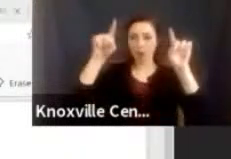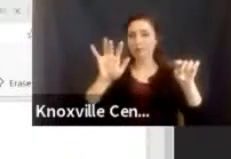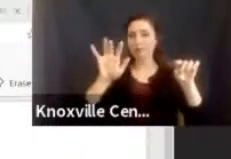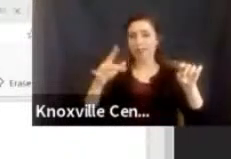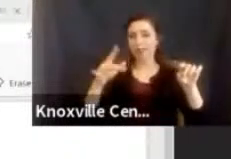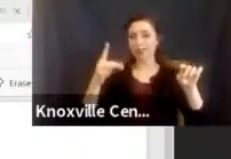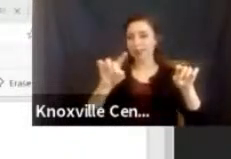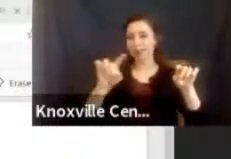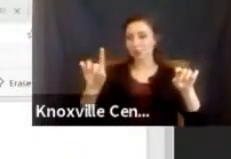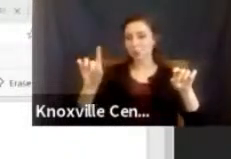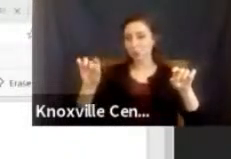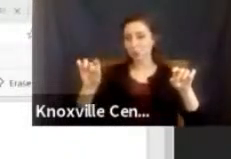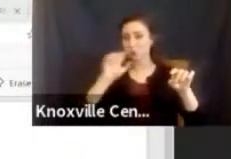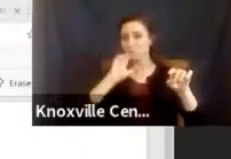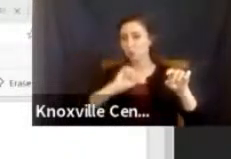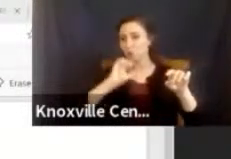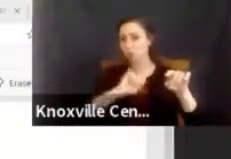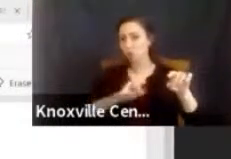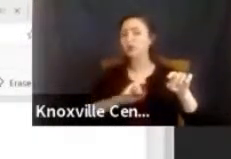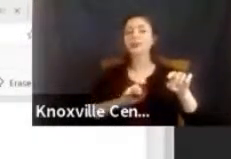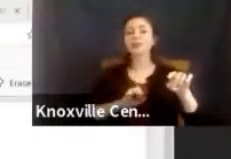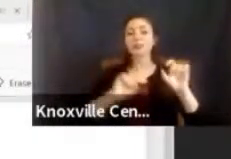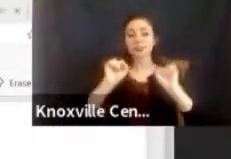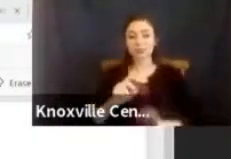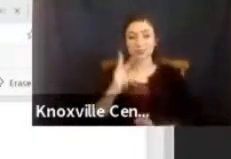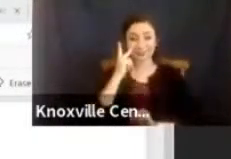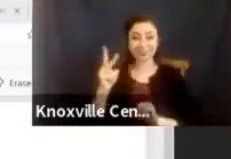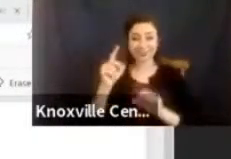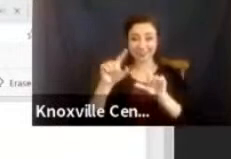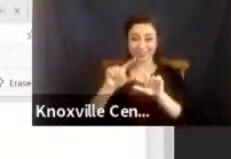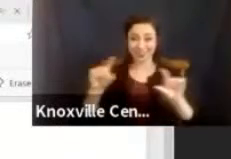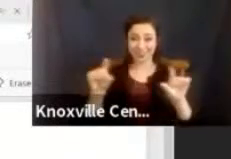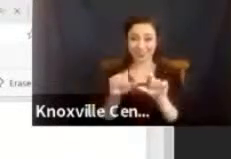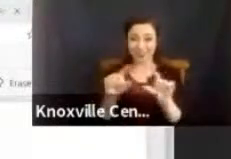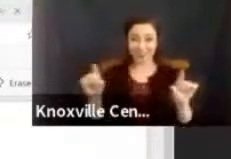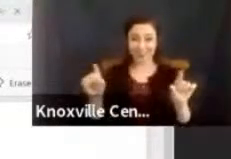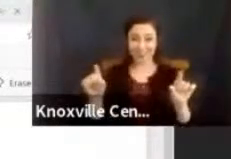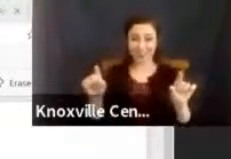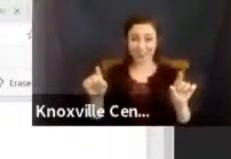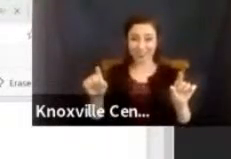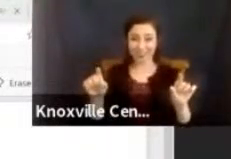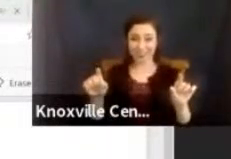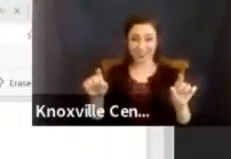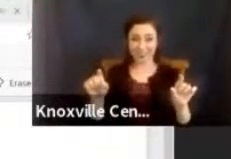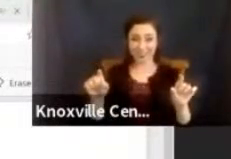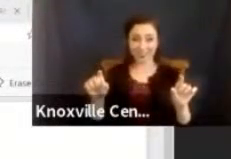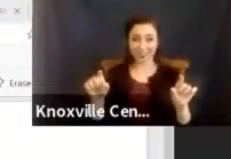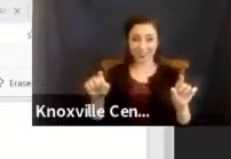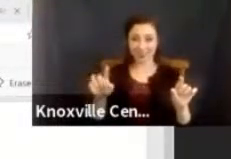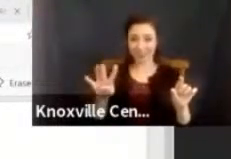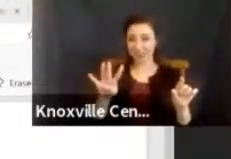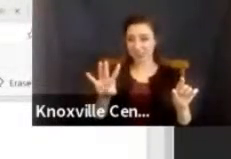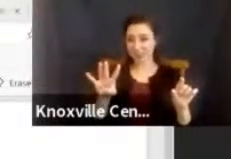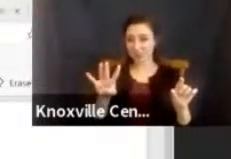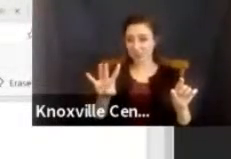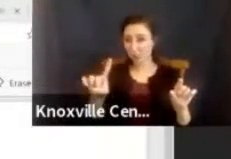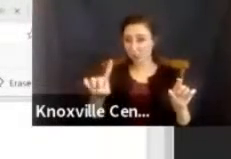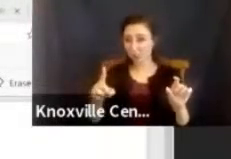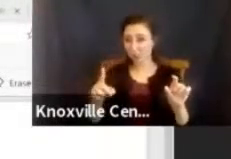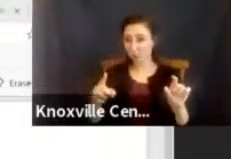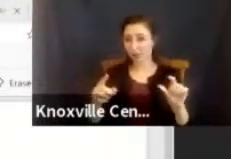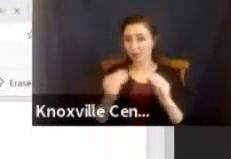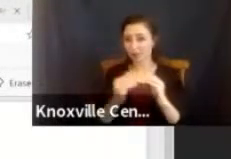22-year-olds. And then you can see under that under that are kind of the 41 plus year olds,